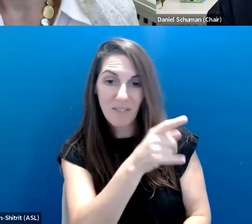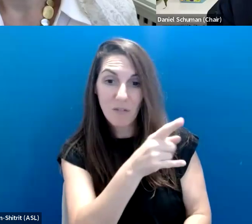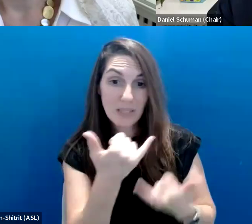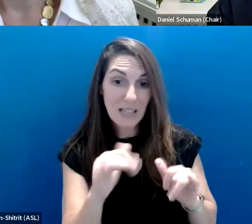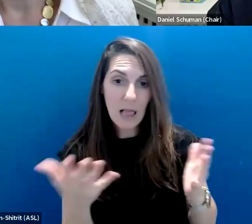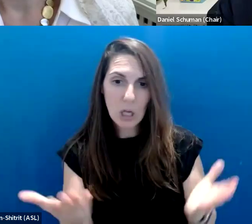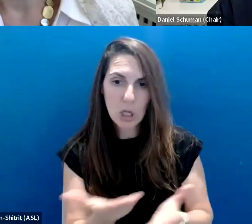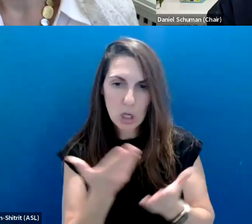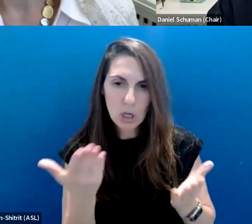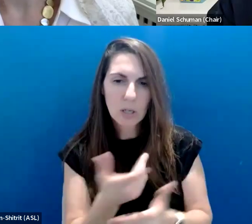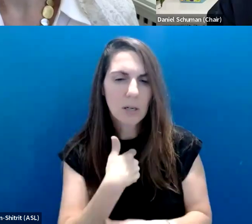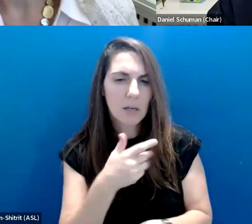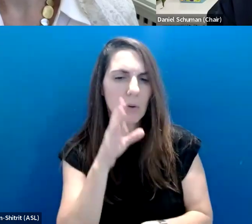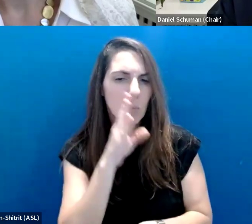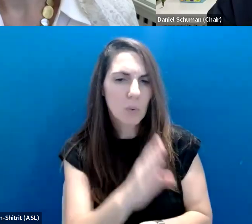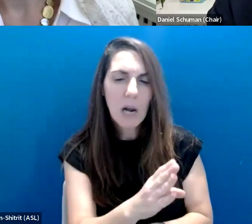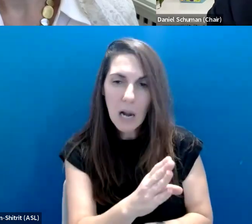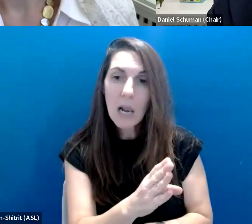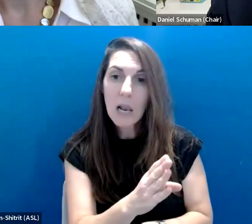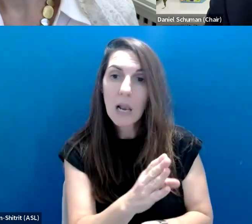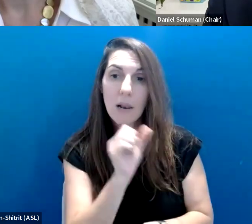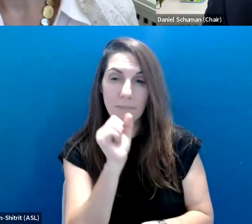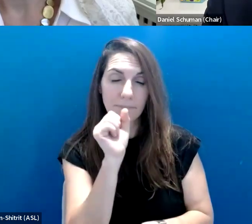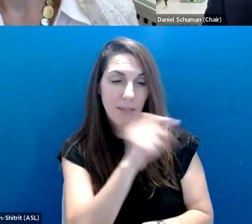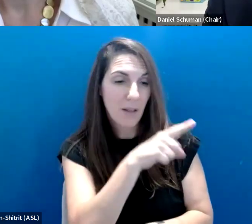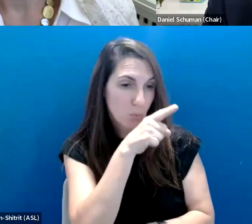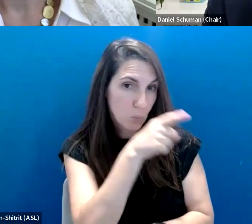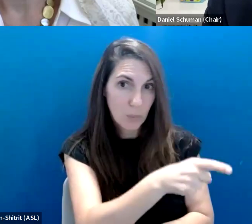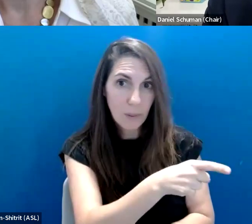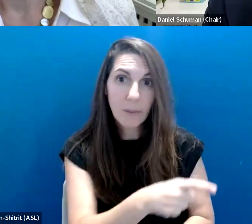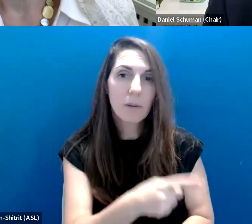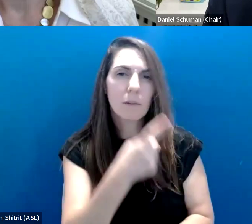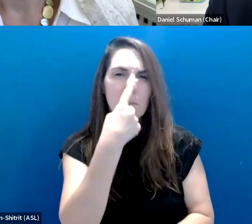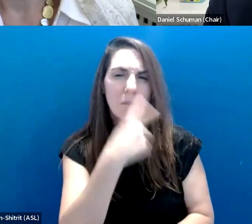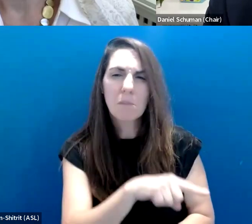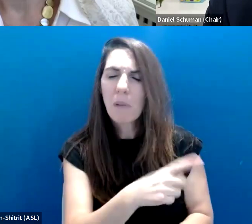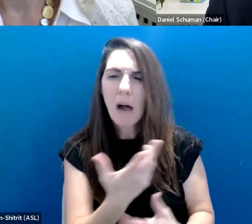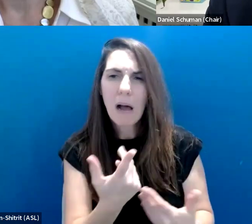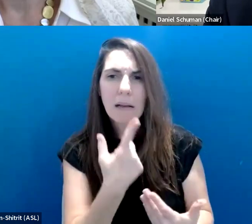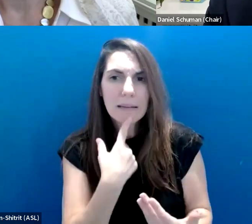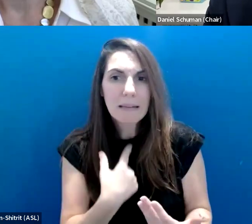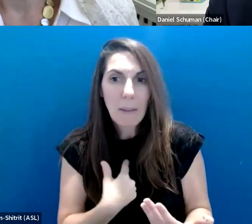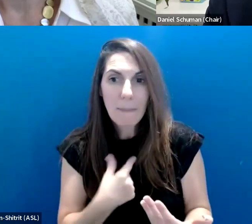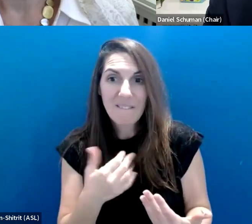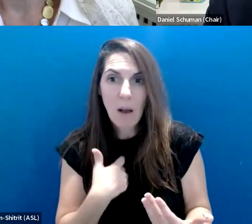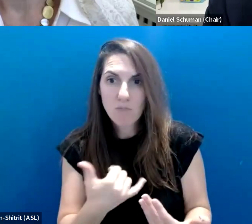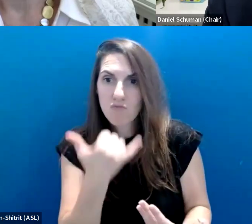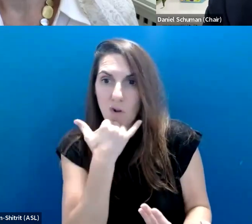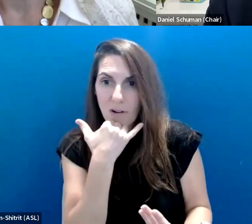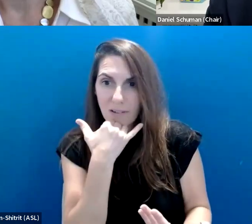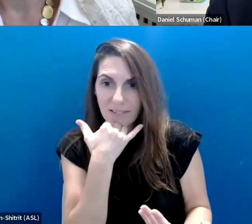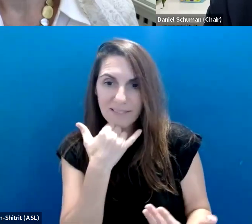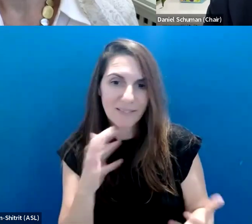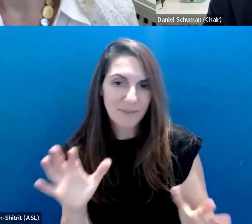background, I'm going to put you on the spot to correct me for all the things that I've misstated. So the floor is